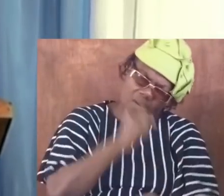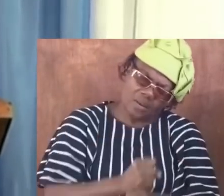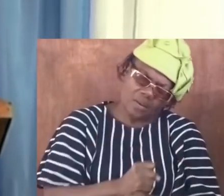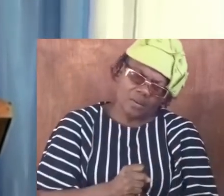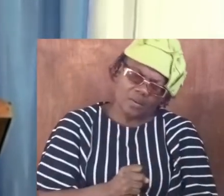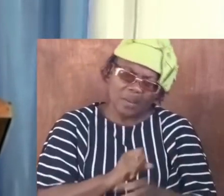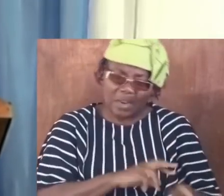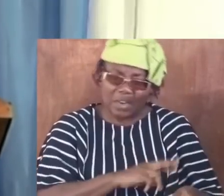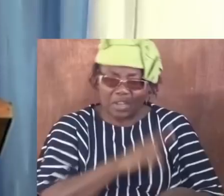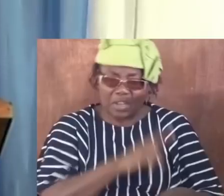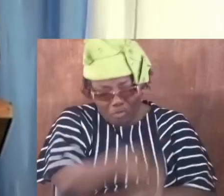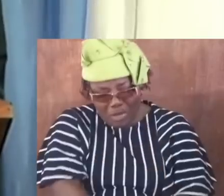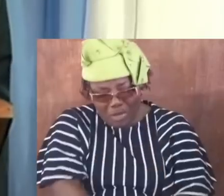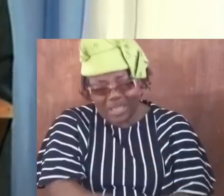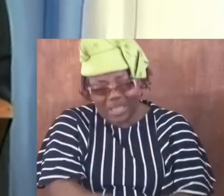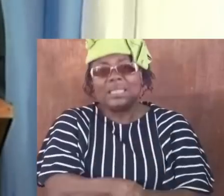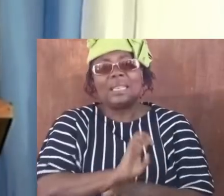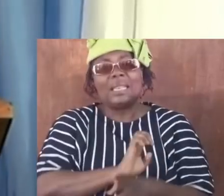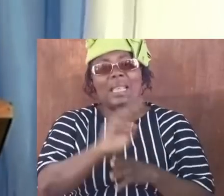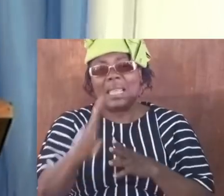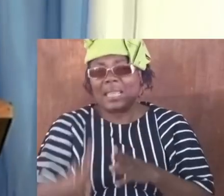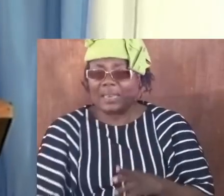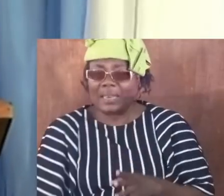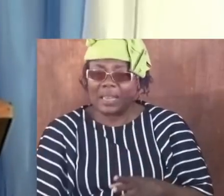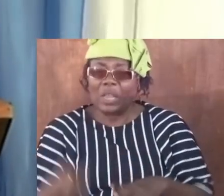the year, and we are now into 2022.